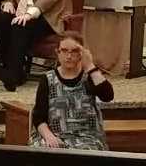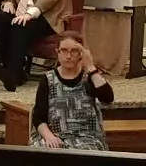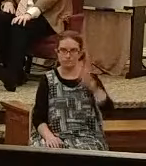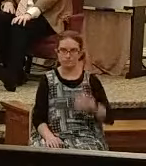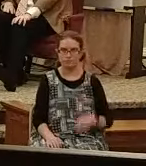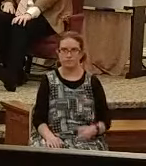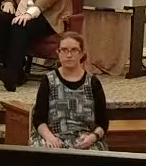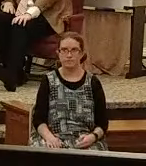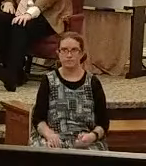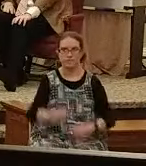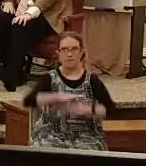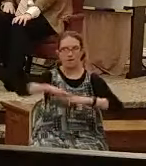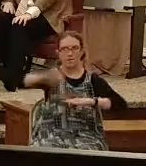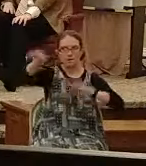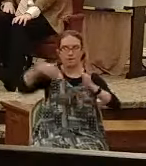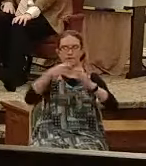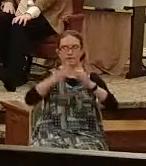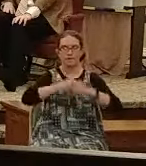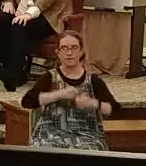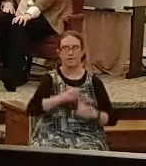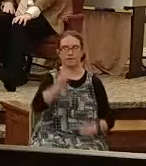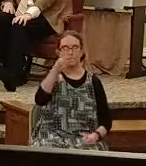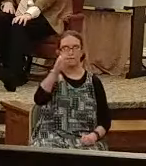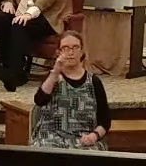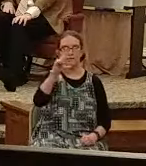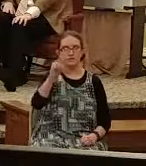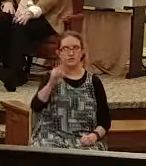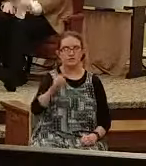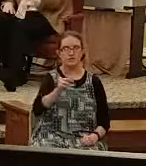All right. Above all, taking the shield of faith.